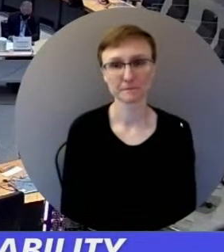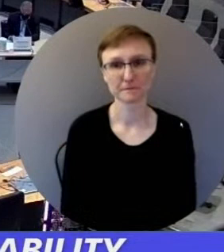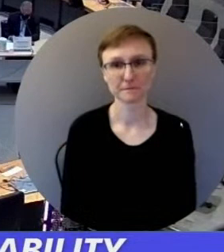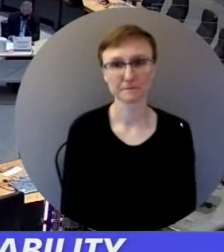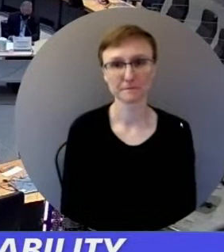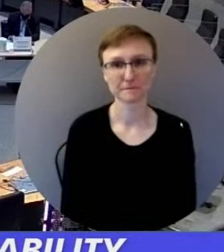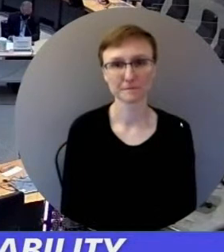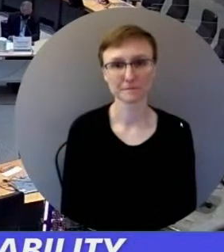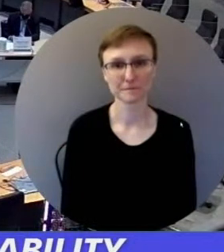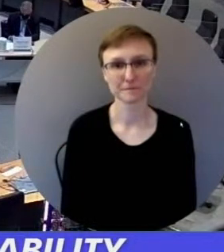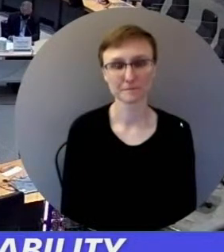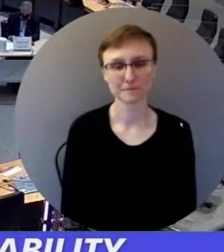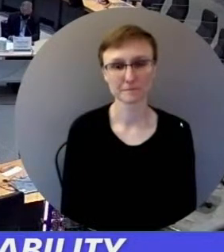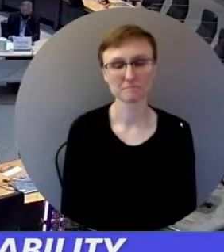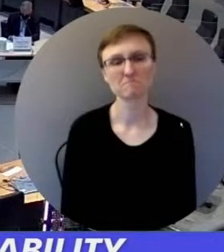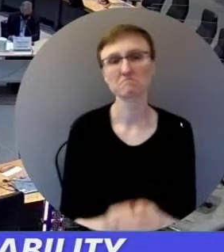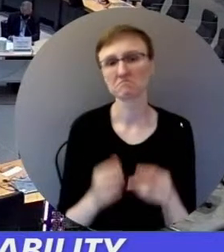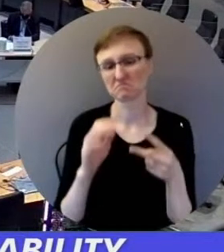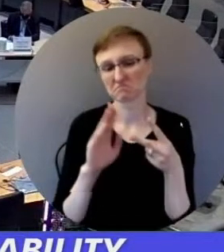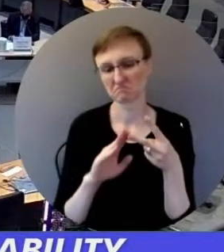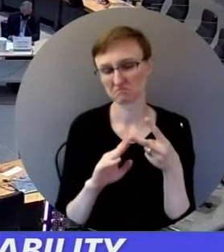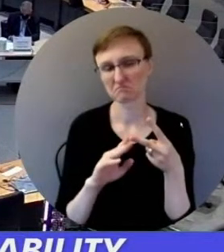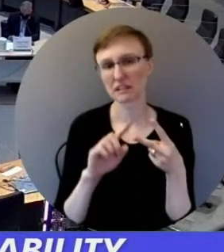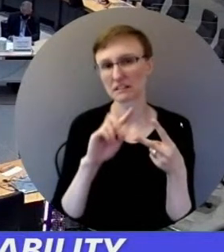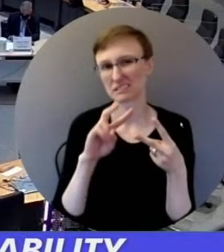Follow-up second question for Dr. Etches.